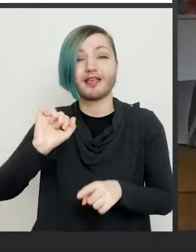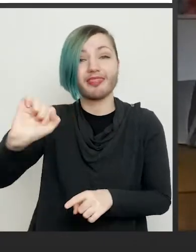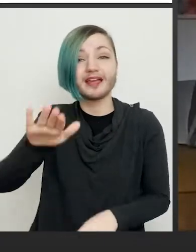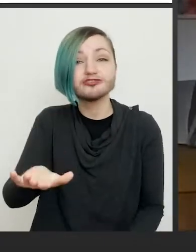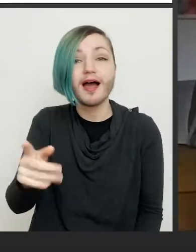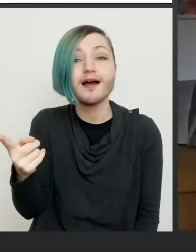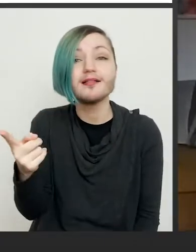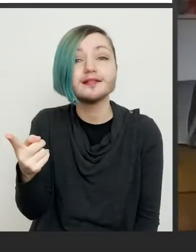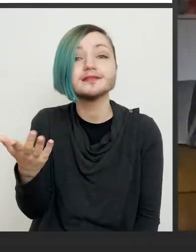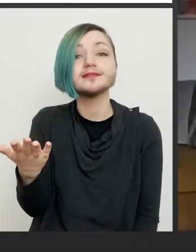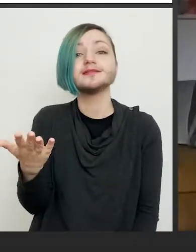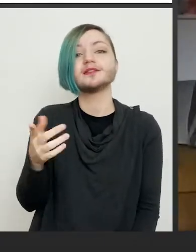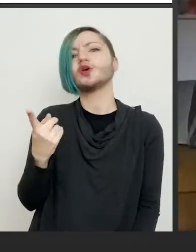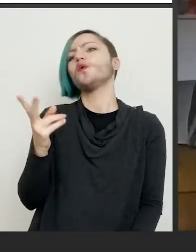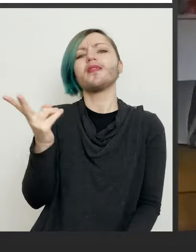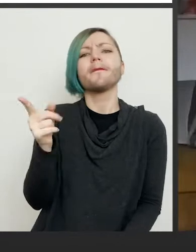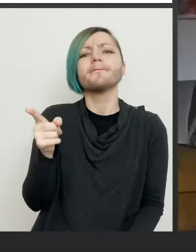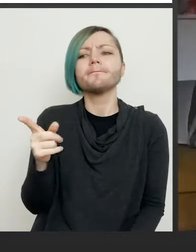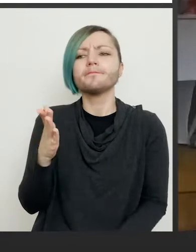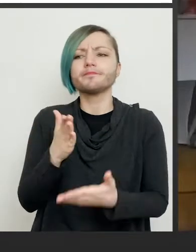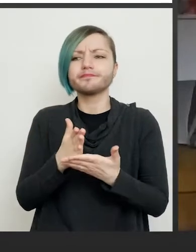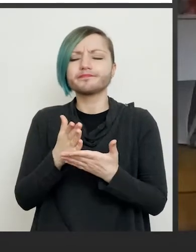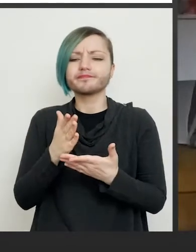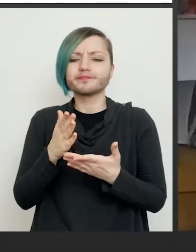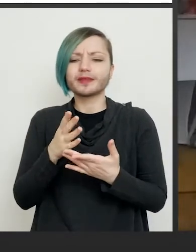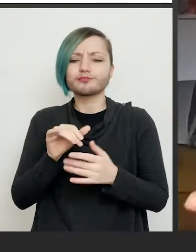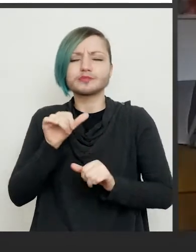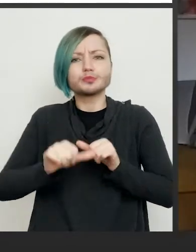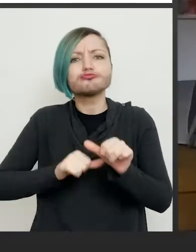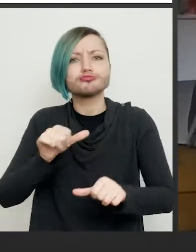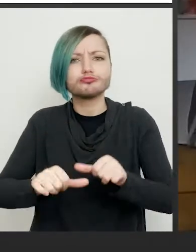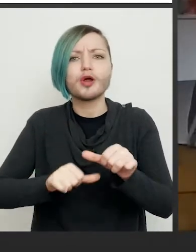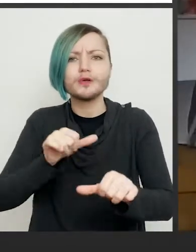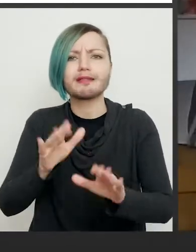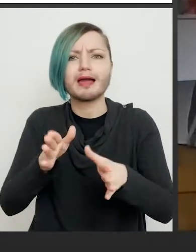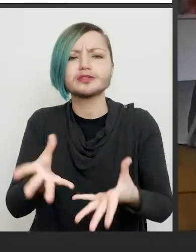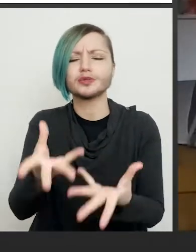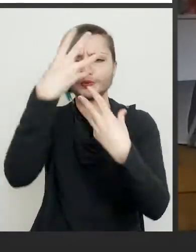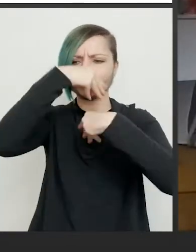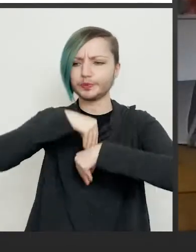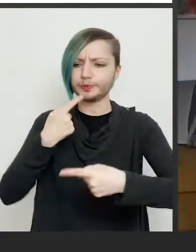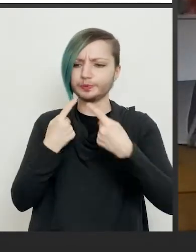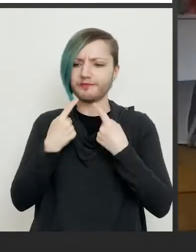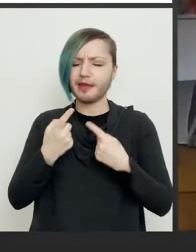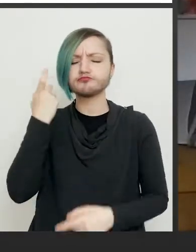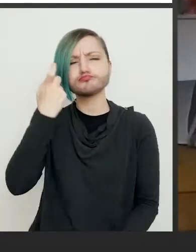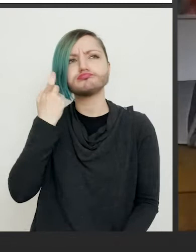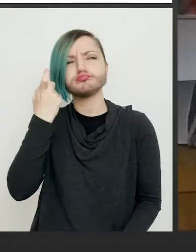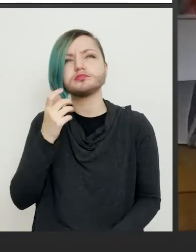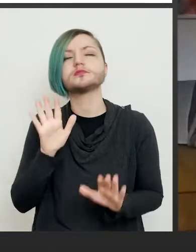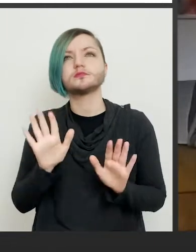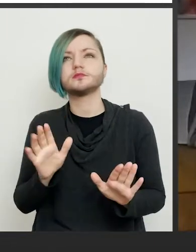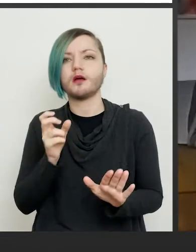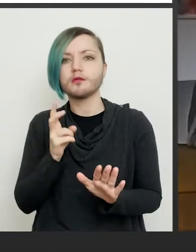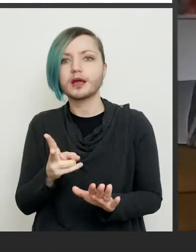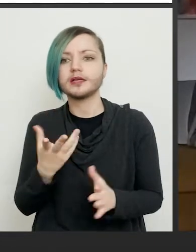being trans. So, you know, for them, it was a process of you know, having to digest that and having to think, well, okay,